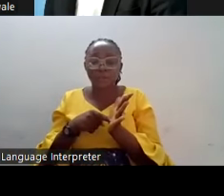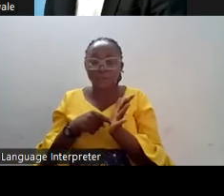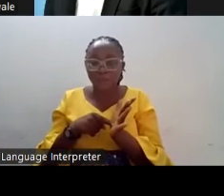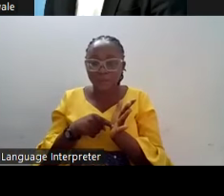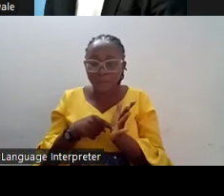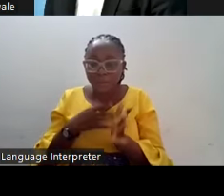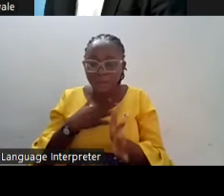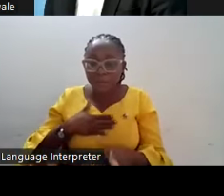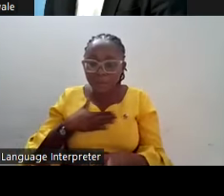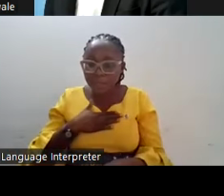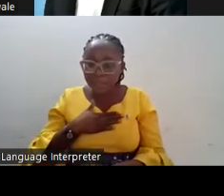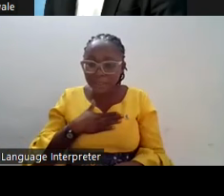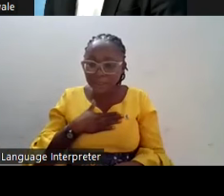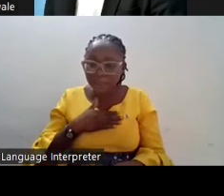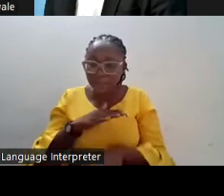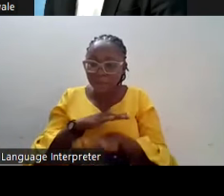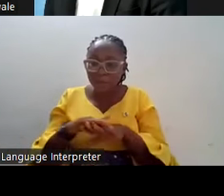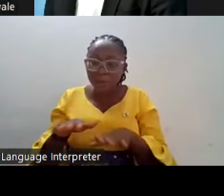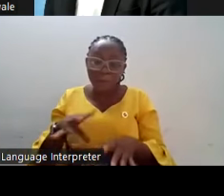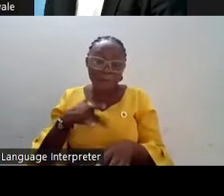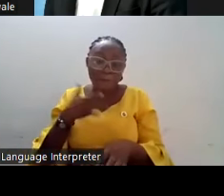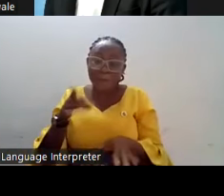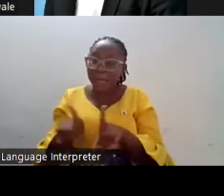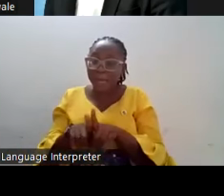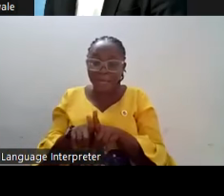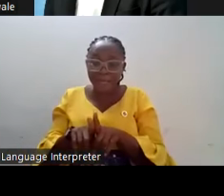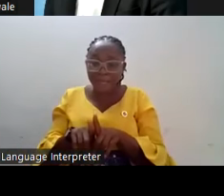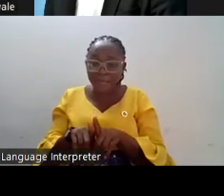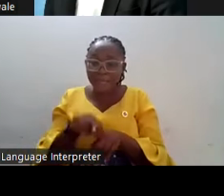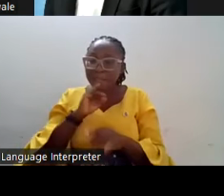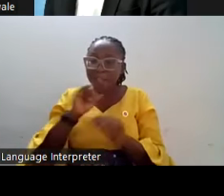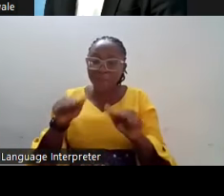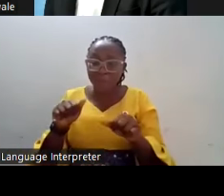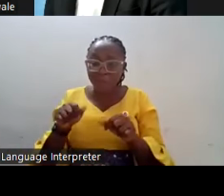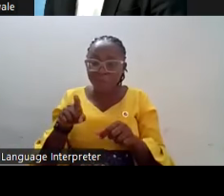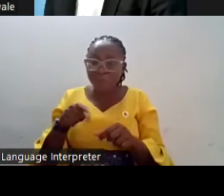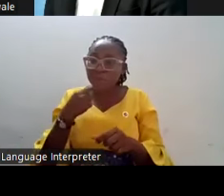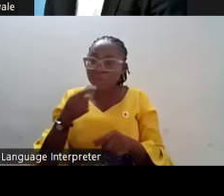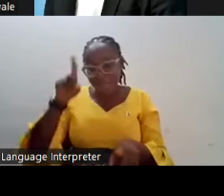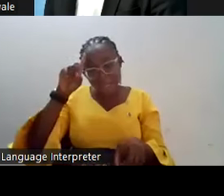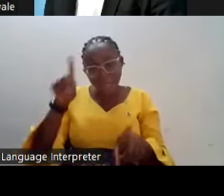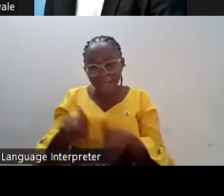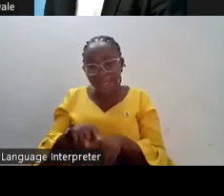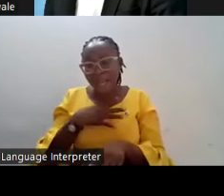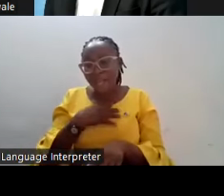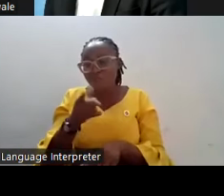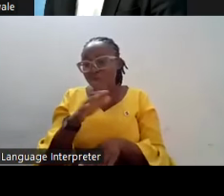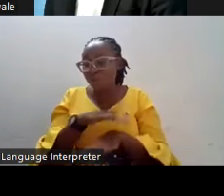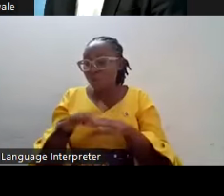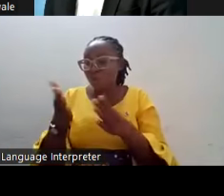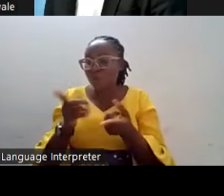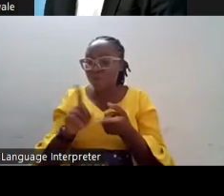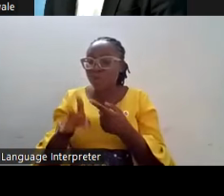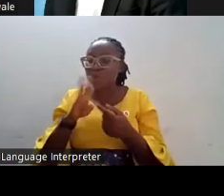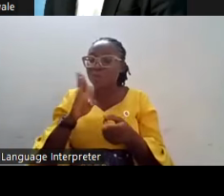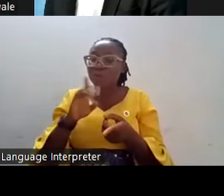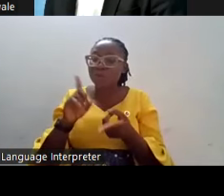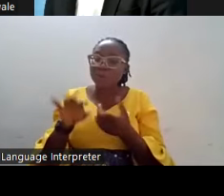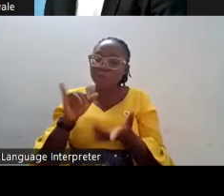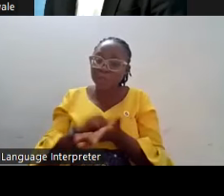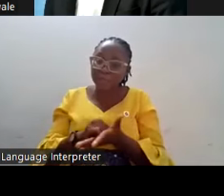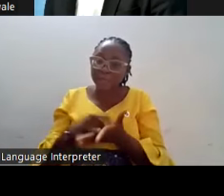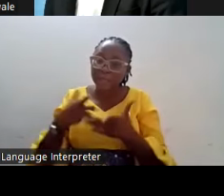not feel like, it's possible you said agree and you don't want to speak to that, to let